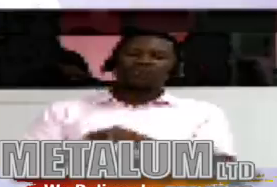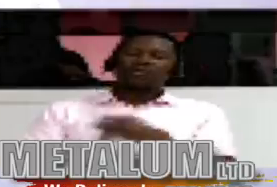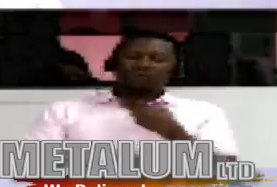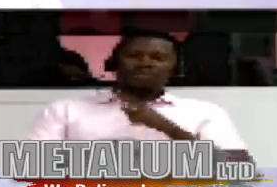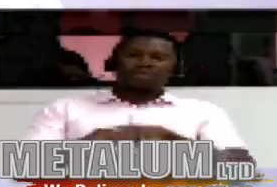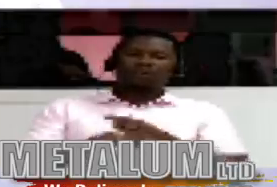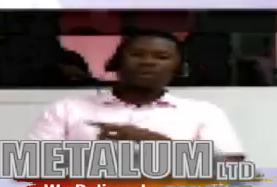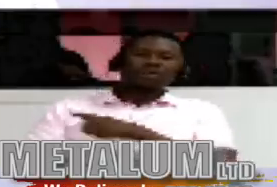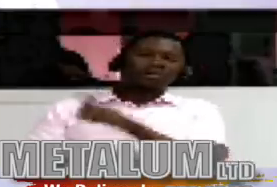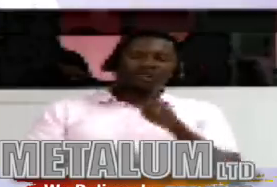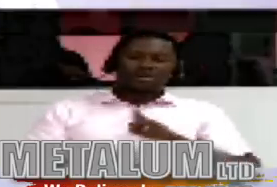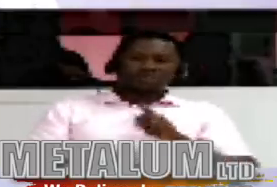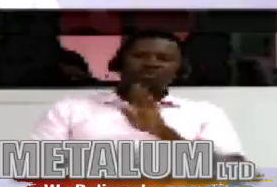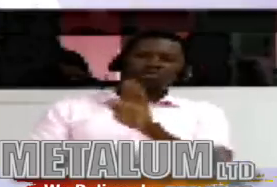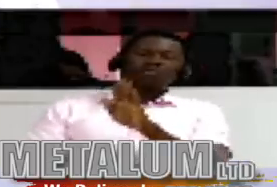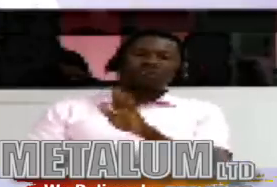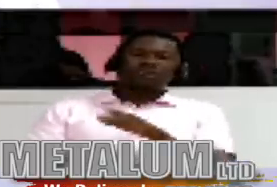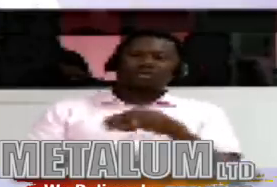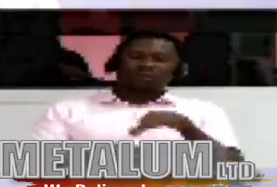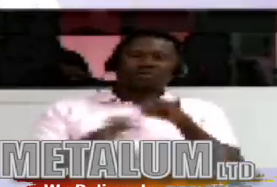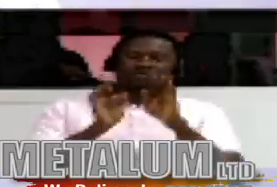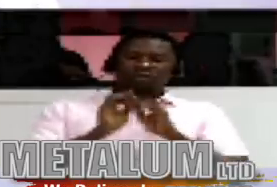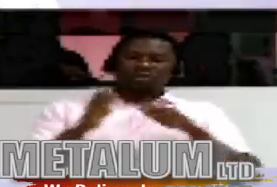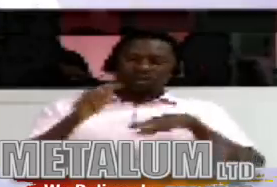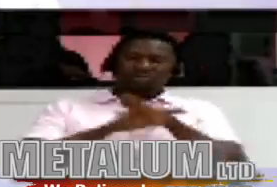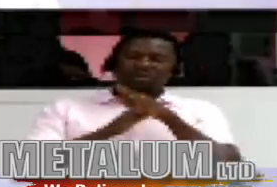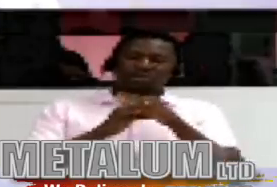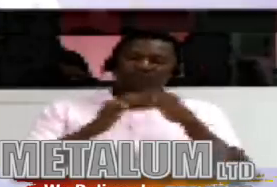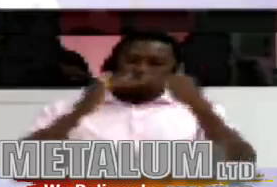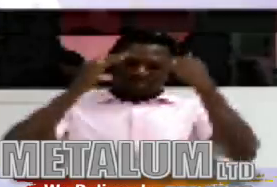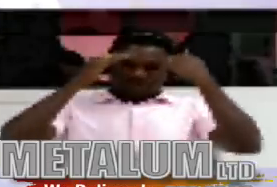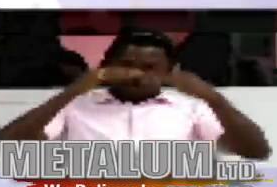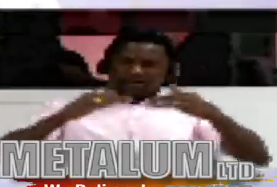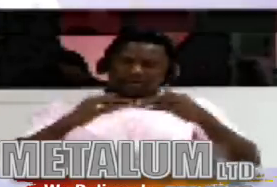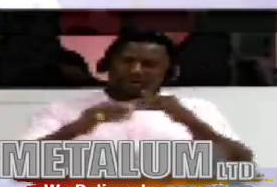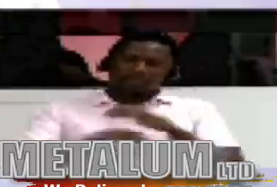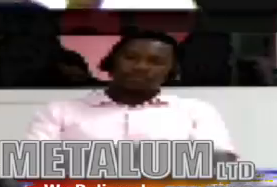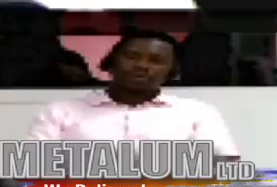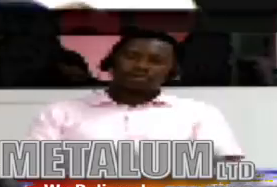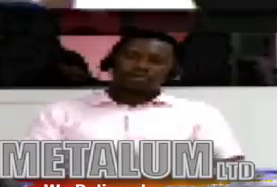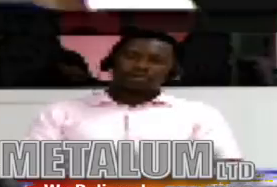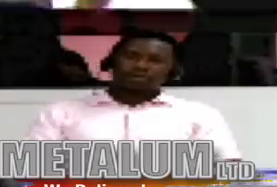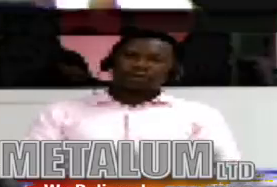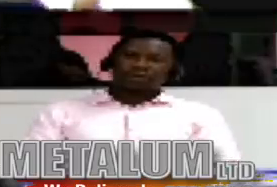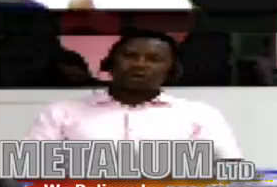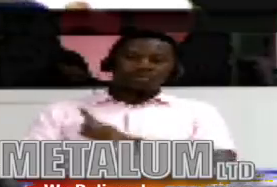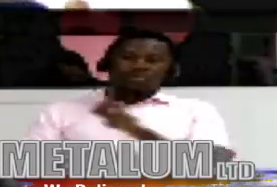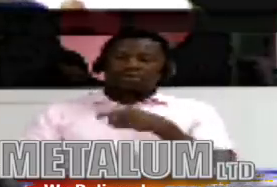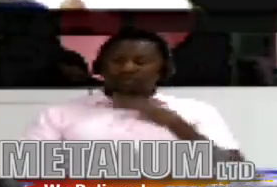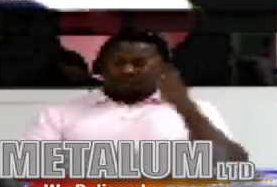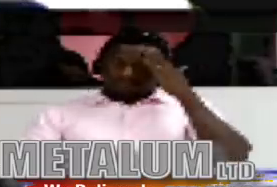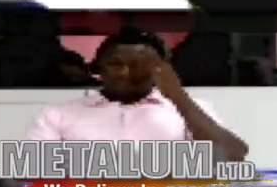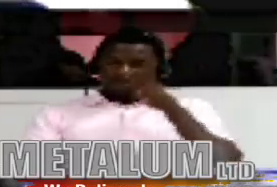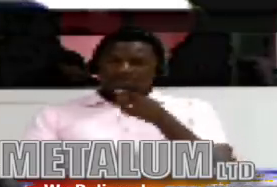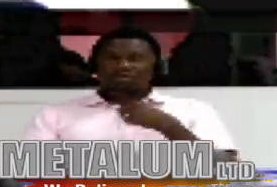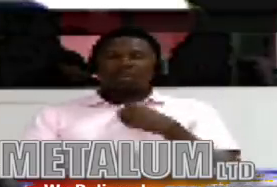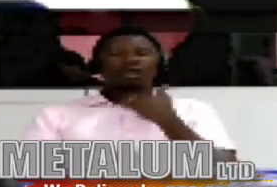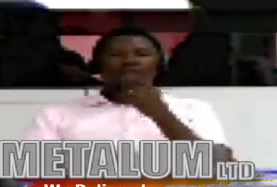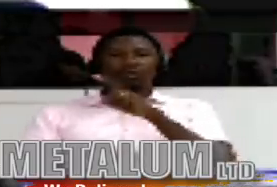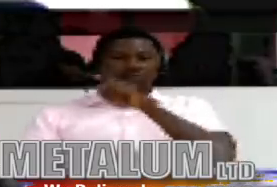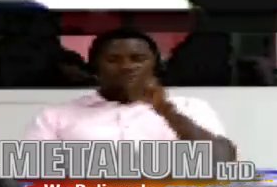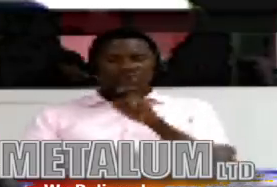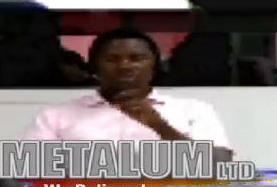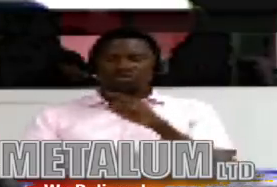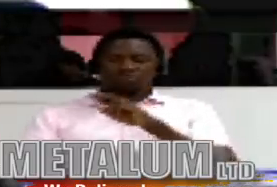time they stopped. Then they took me inside the van. So you may not know this, but I will ask you the question